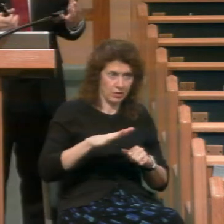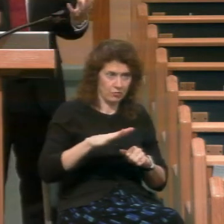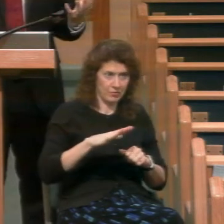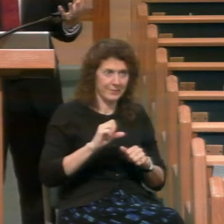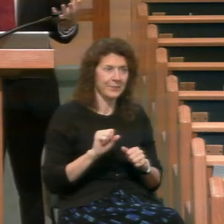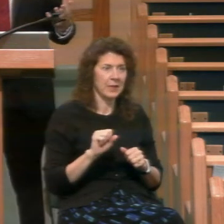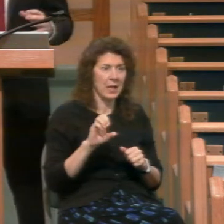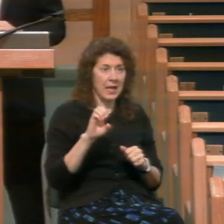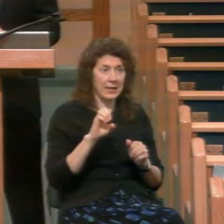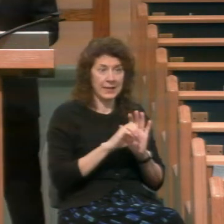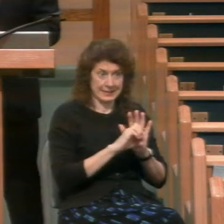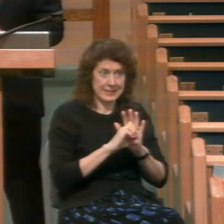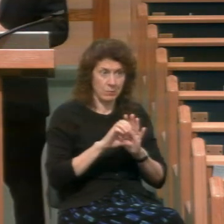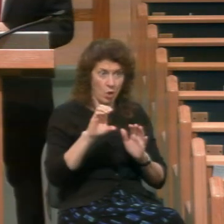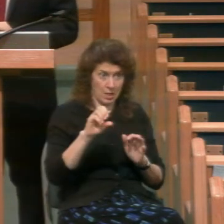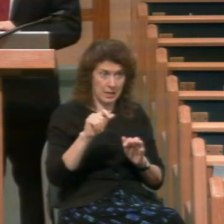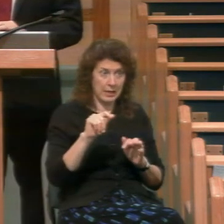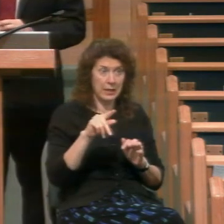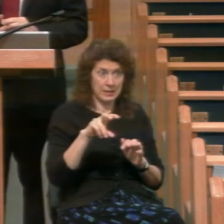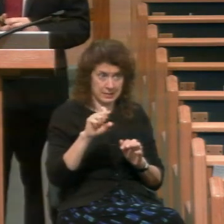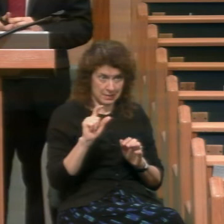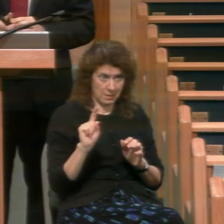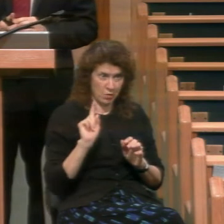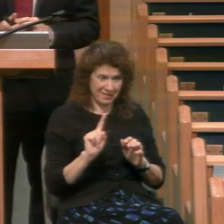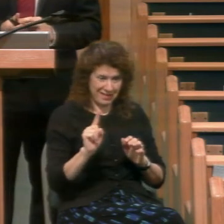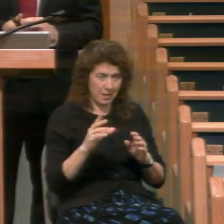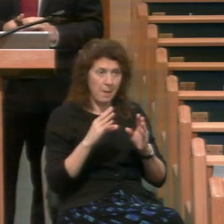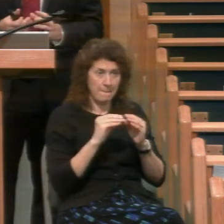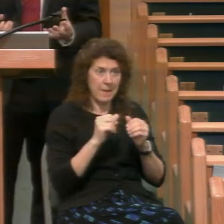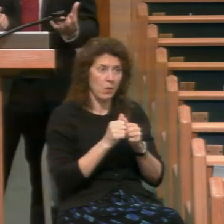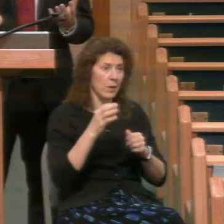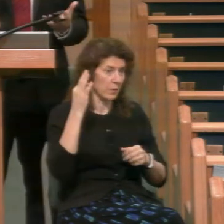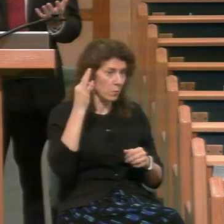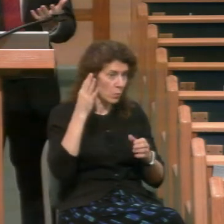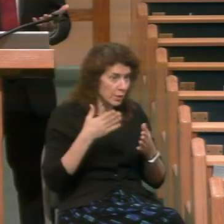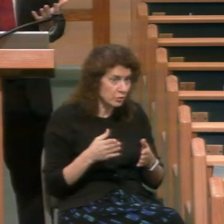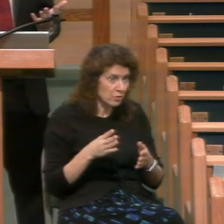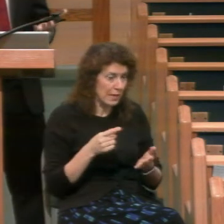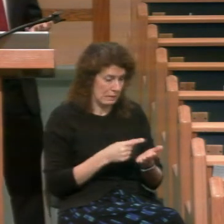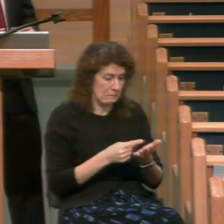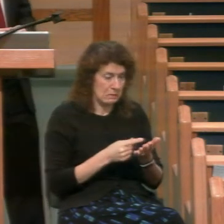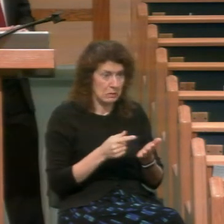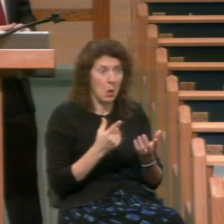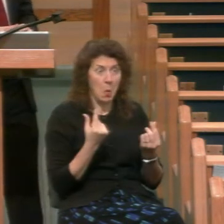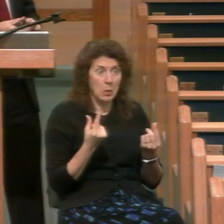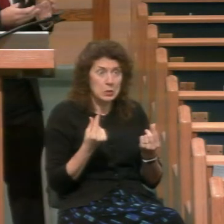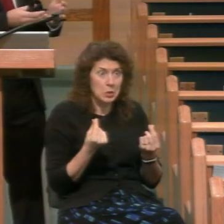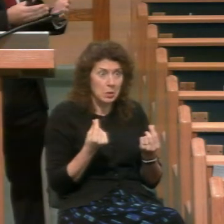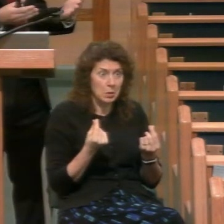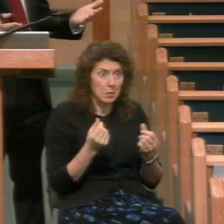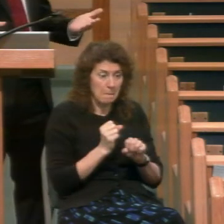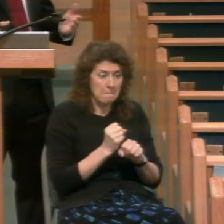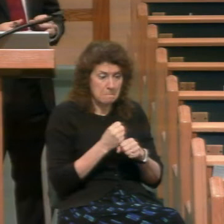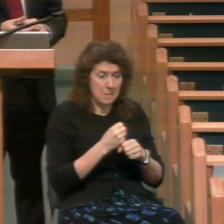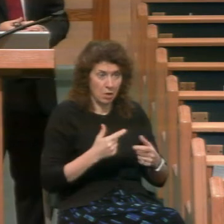from several hours away to meet with one of the preachers and talk with them. What is it that we need to do in order to make our